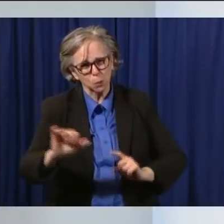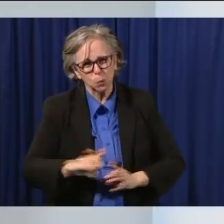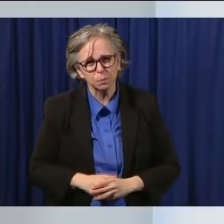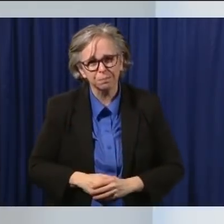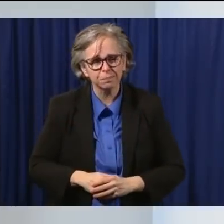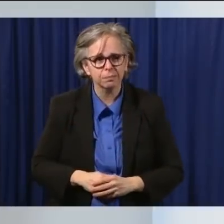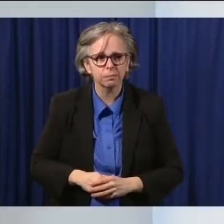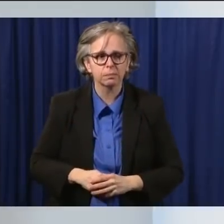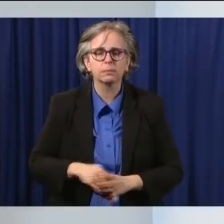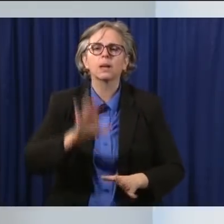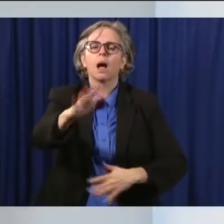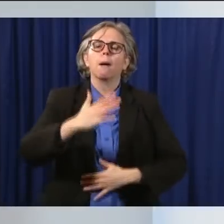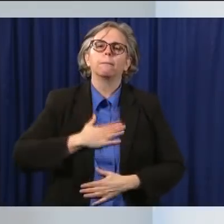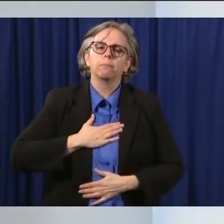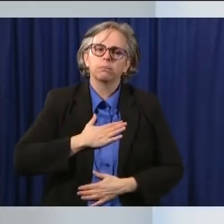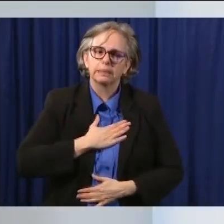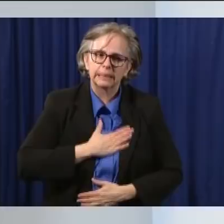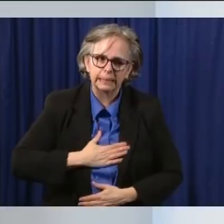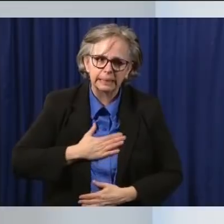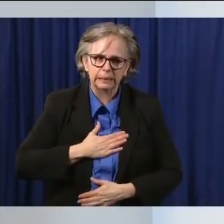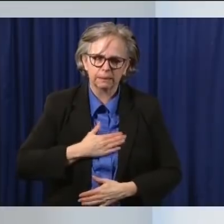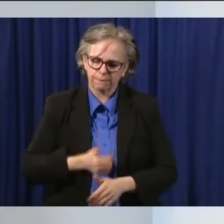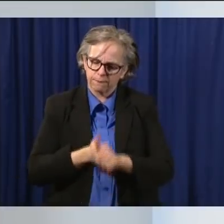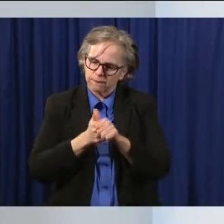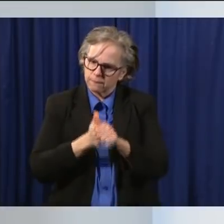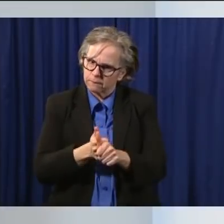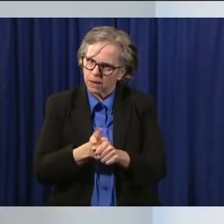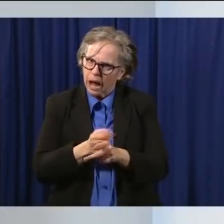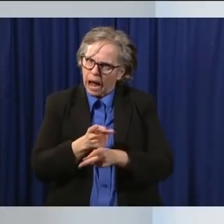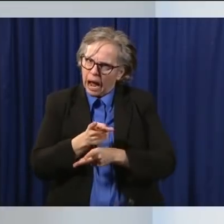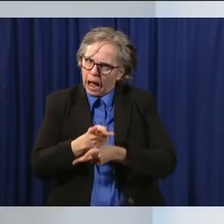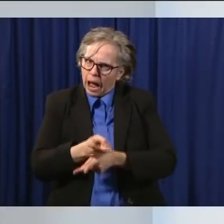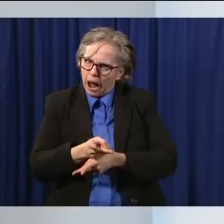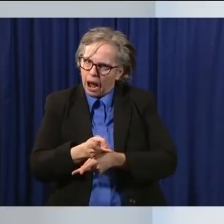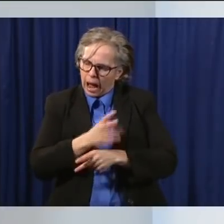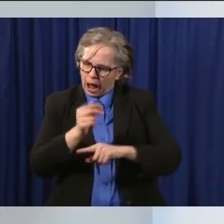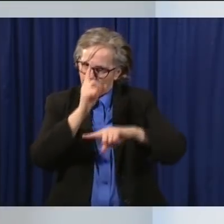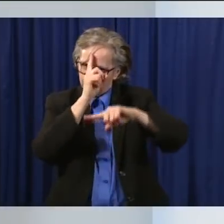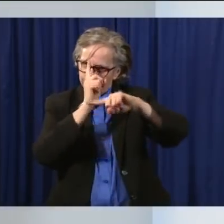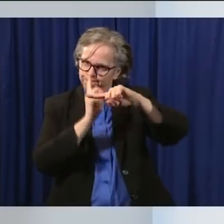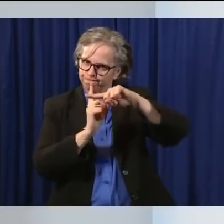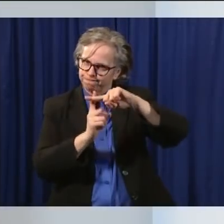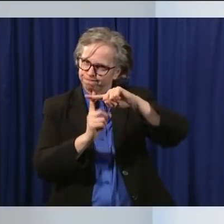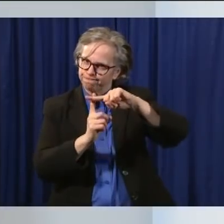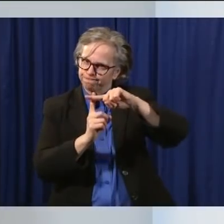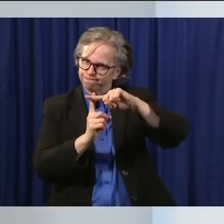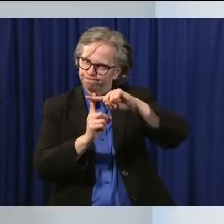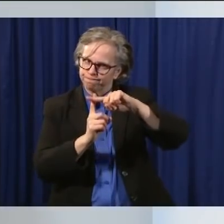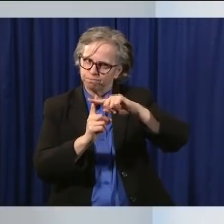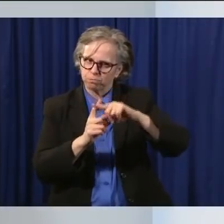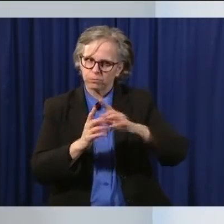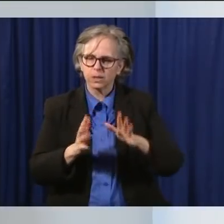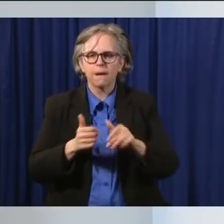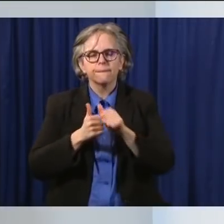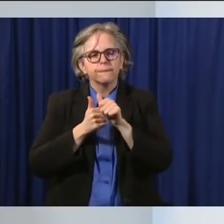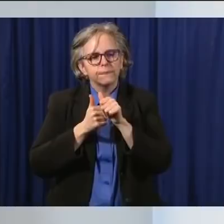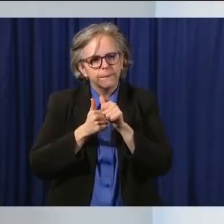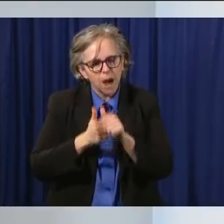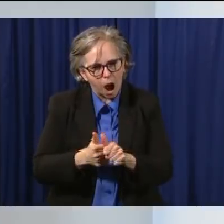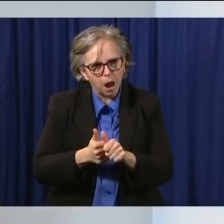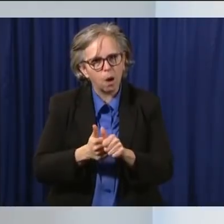cautious optimism that when we follow the proper protocols, we can resume the activities in life that we